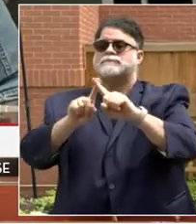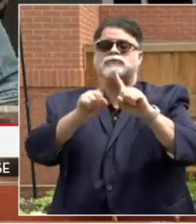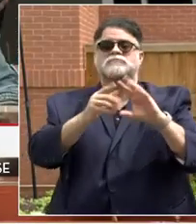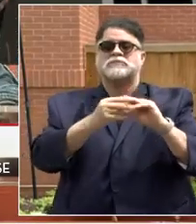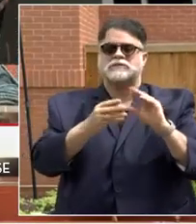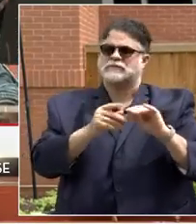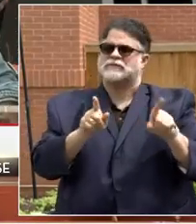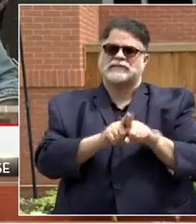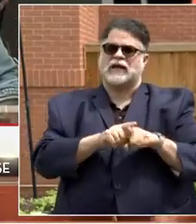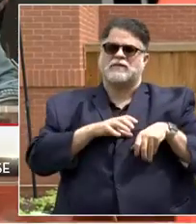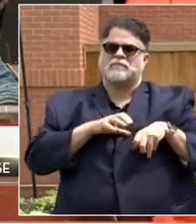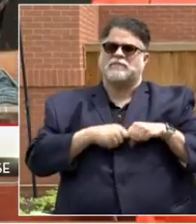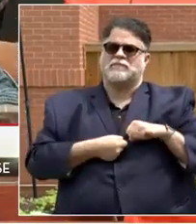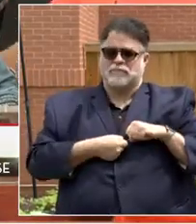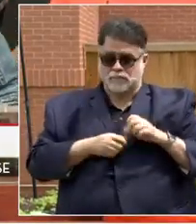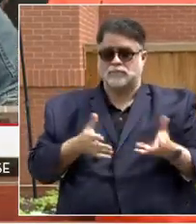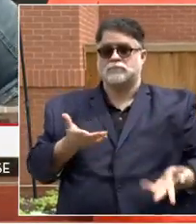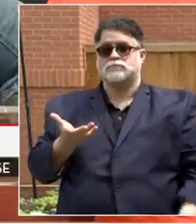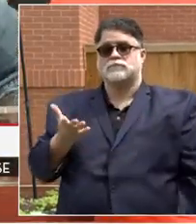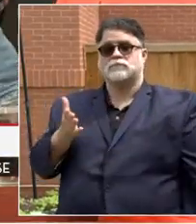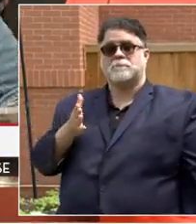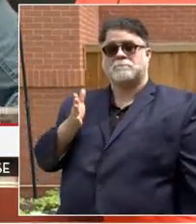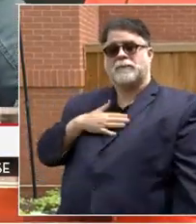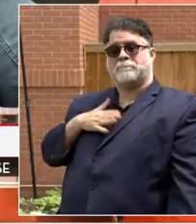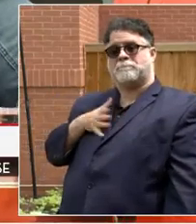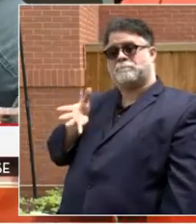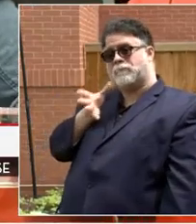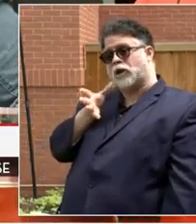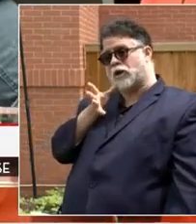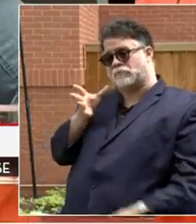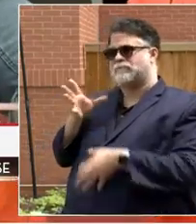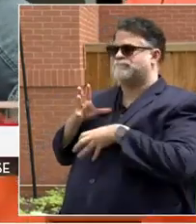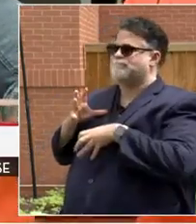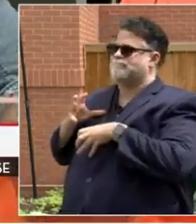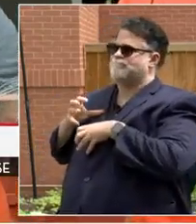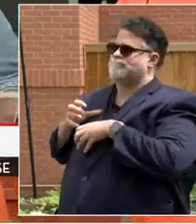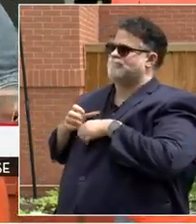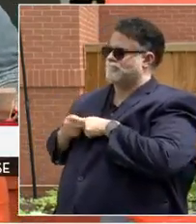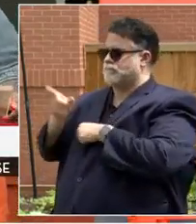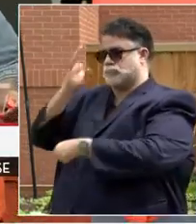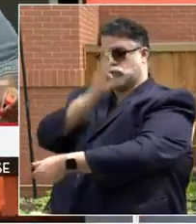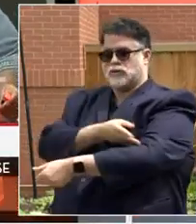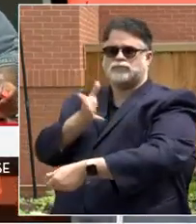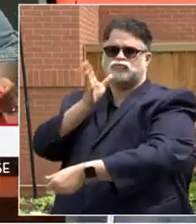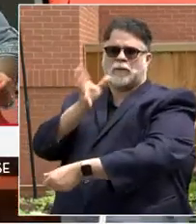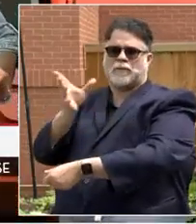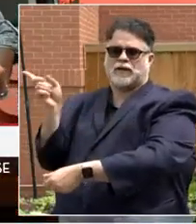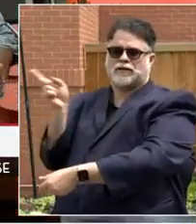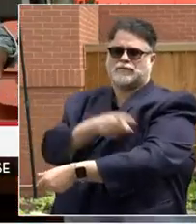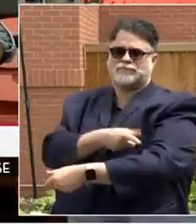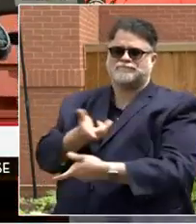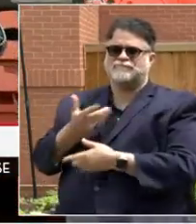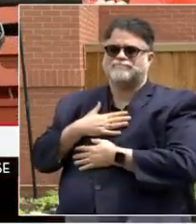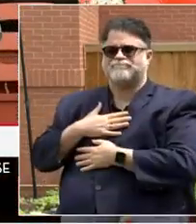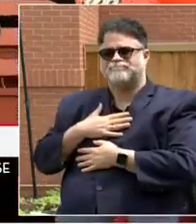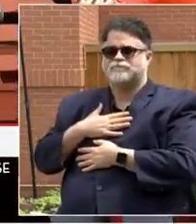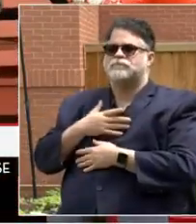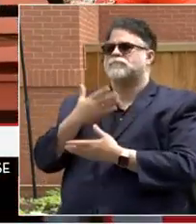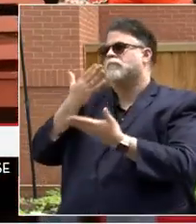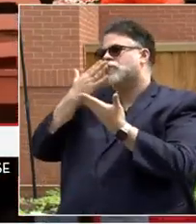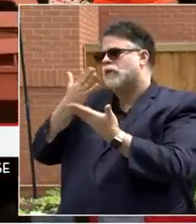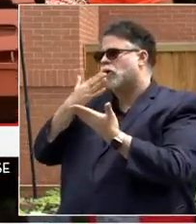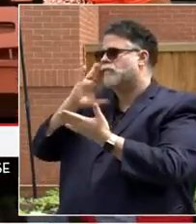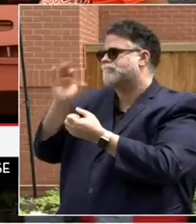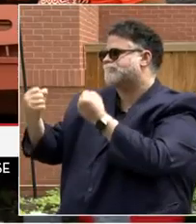And I'm not over my son's grief. And I want to thank you so much for helping me out and